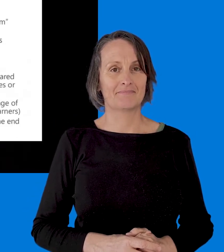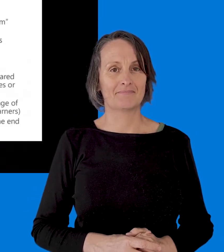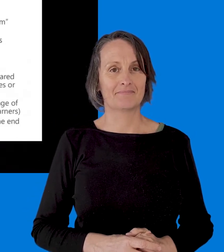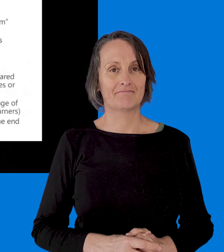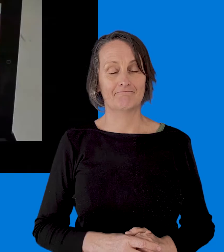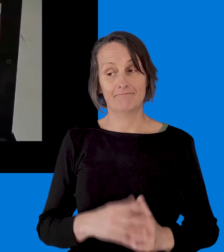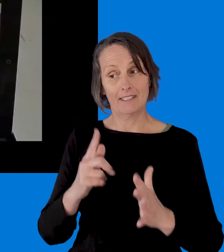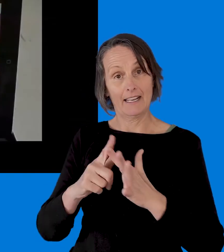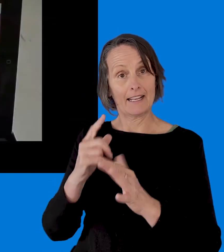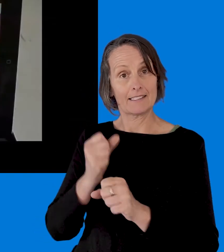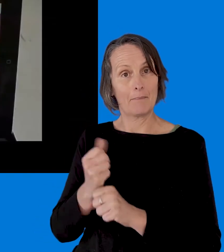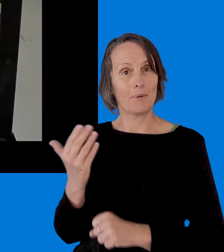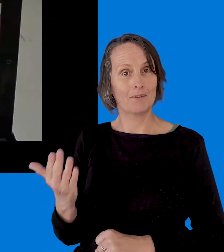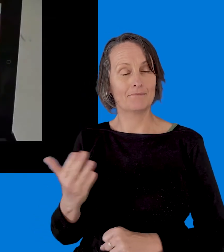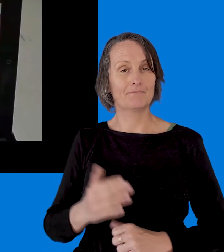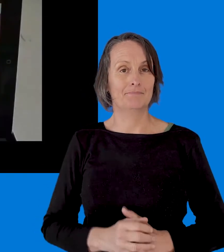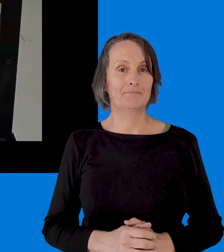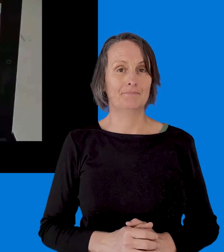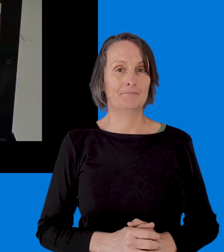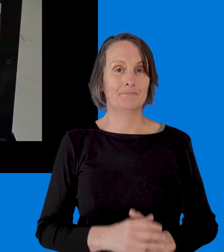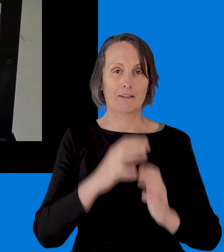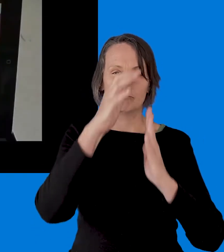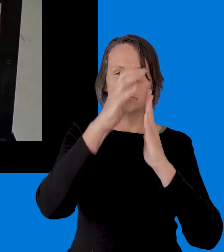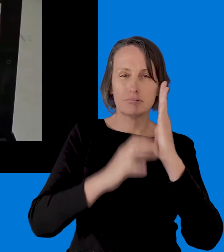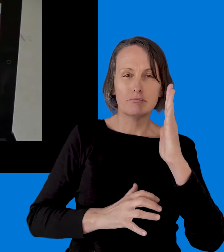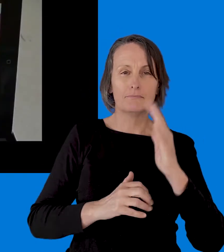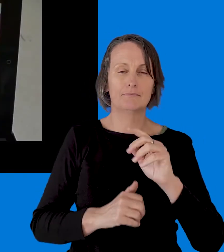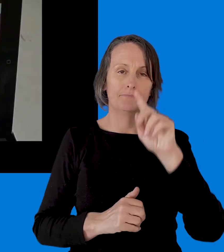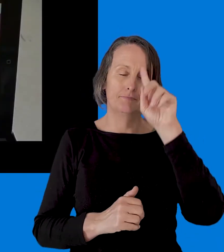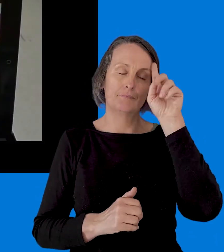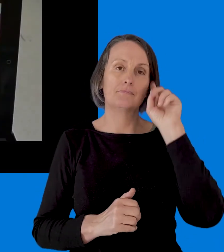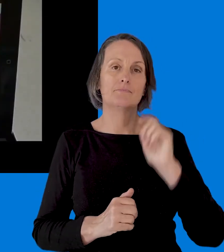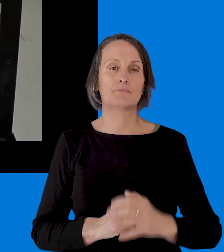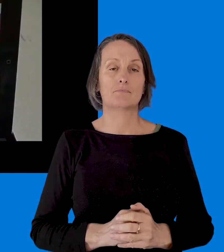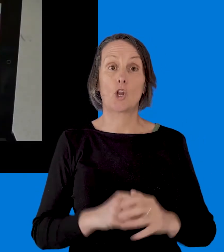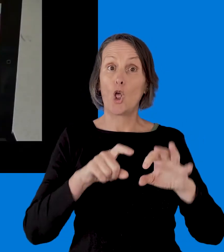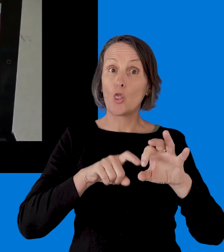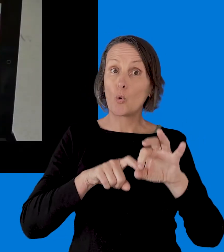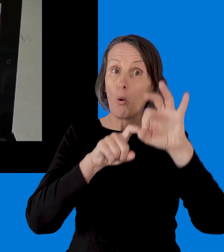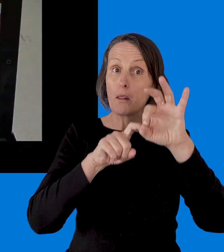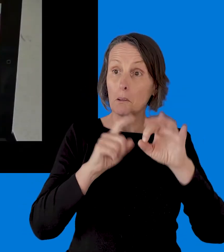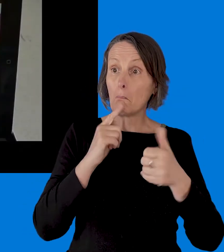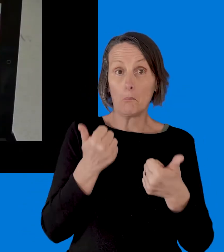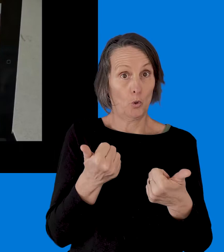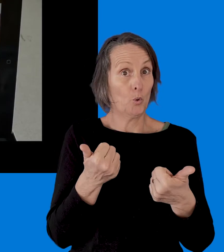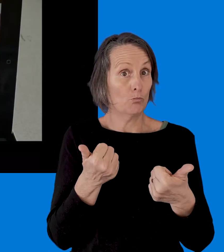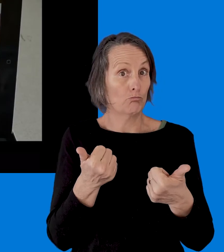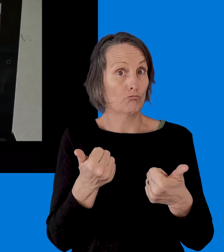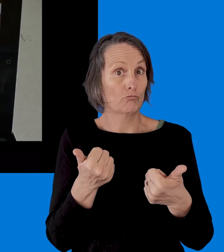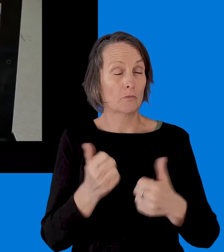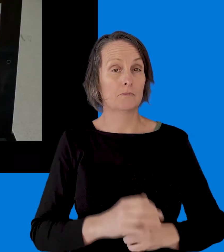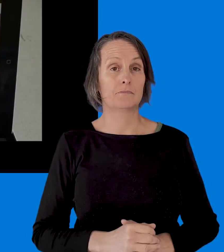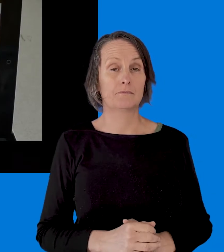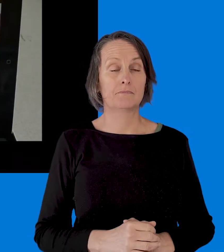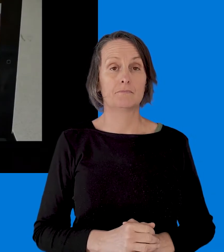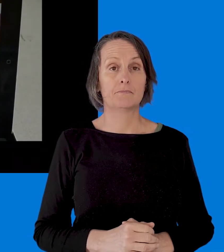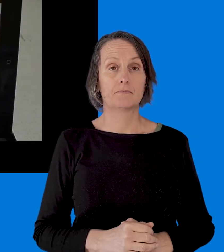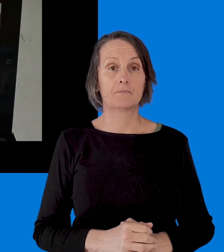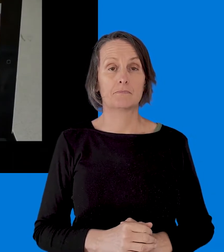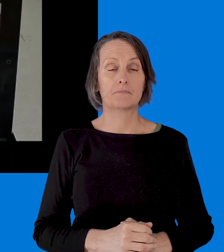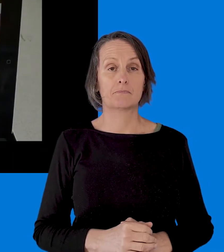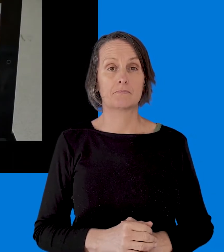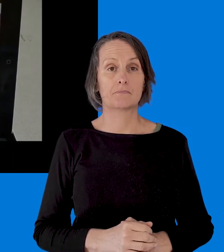the room. And this is an example of the transcripts and more closer up. The quality tends to be pretty good.